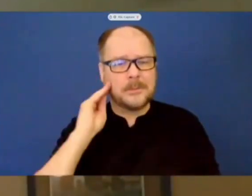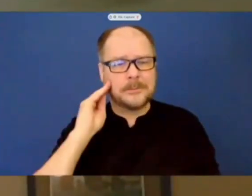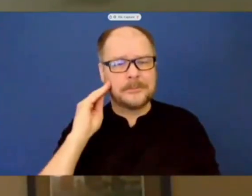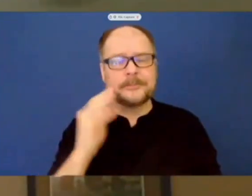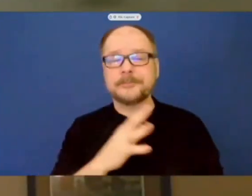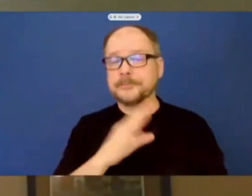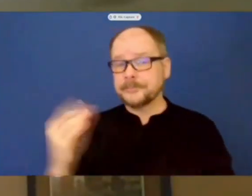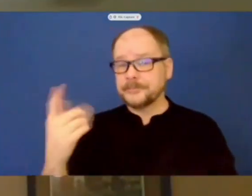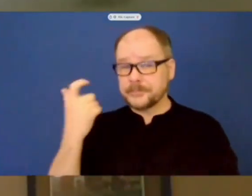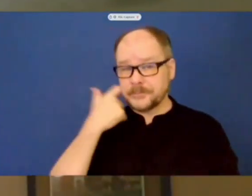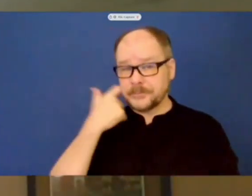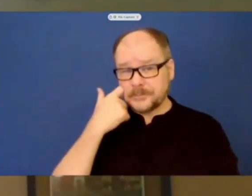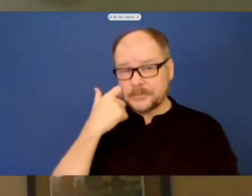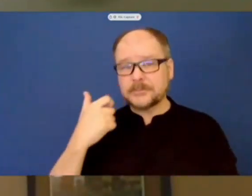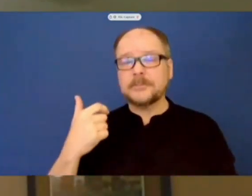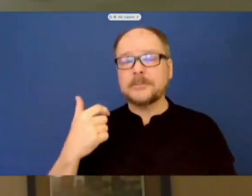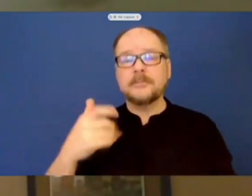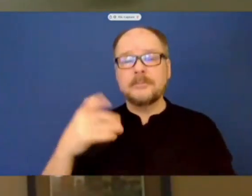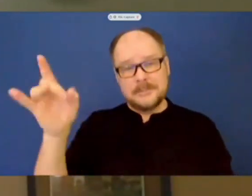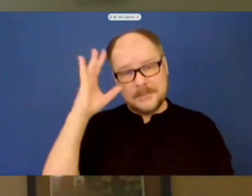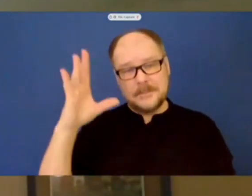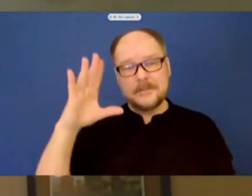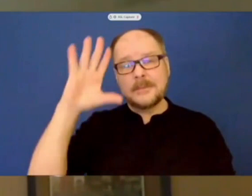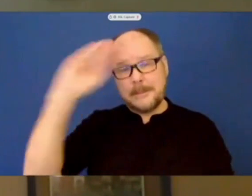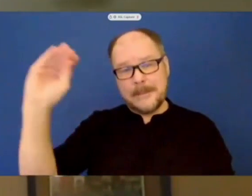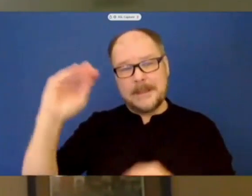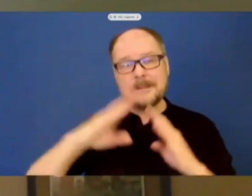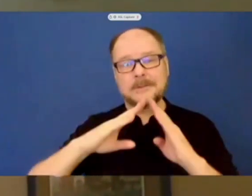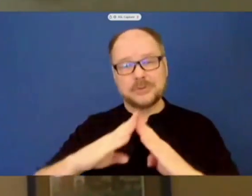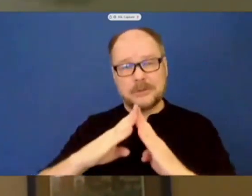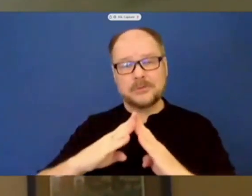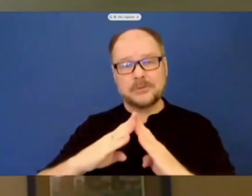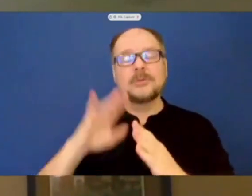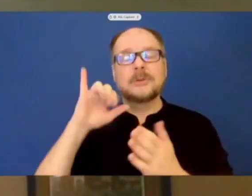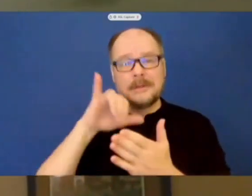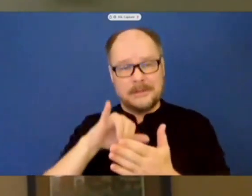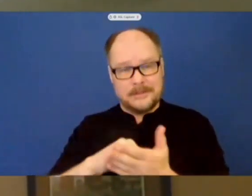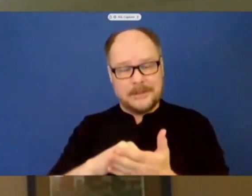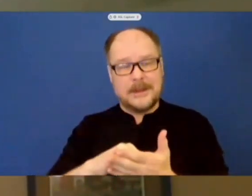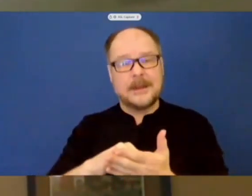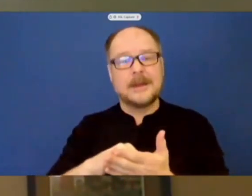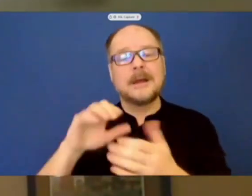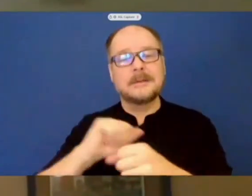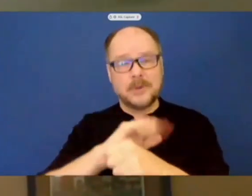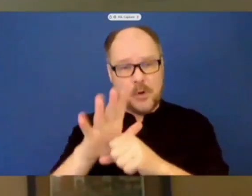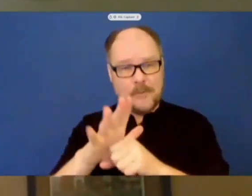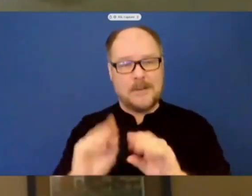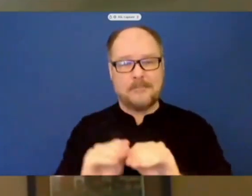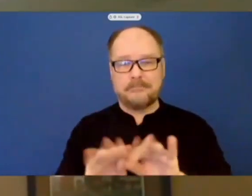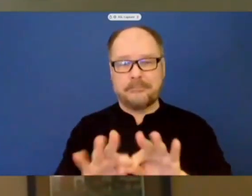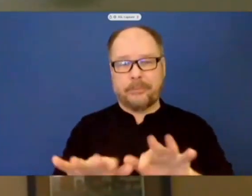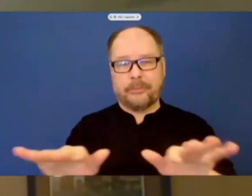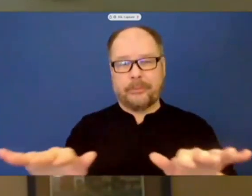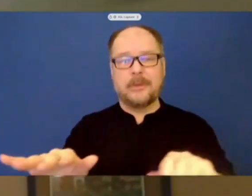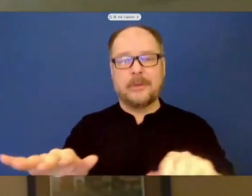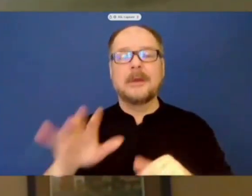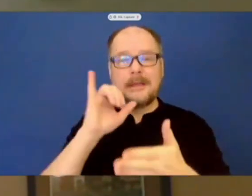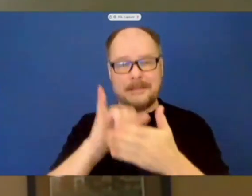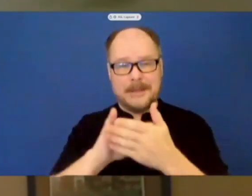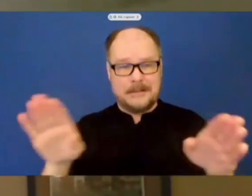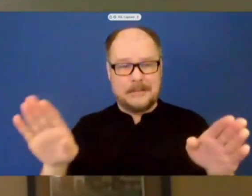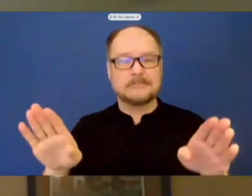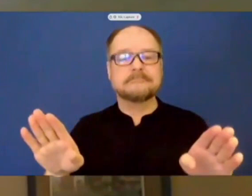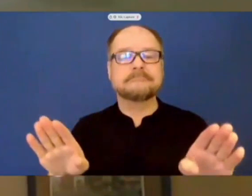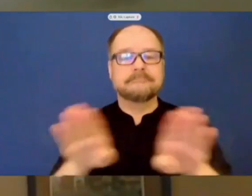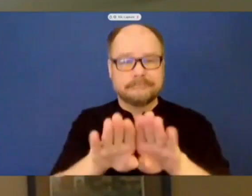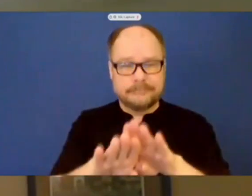significant COVID outbreak at the men's shelter, which caused that shelter to come offline for some number of days. So that did reduce some of our capacity,